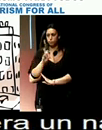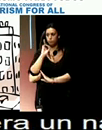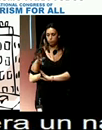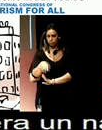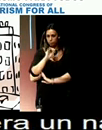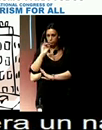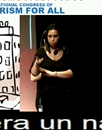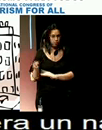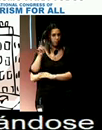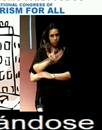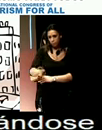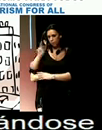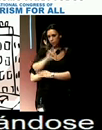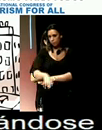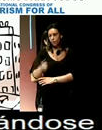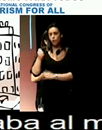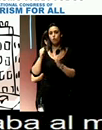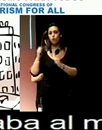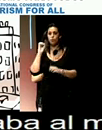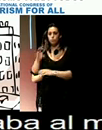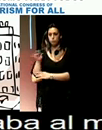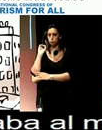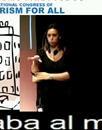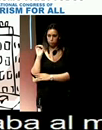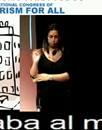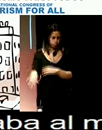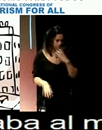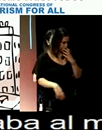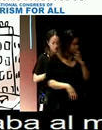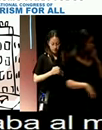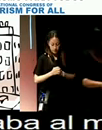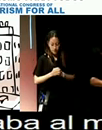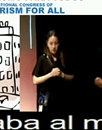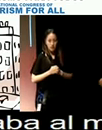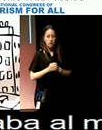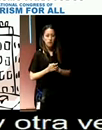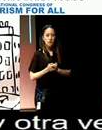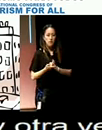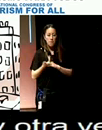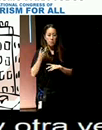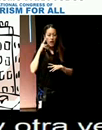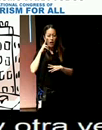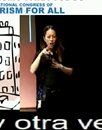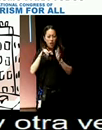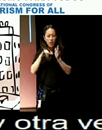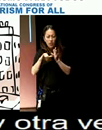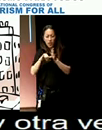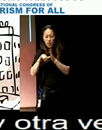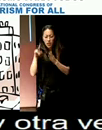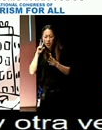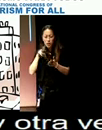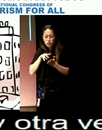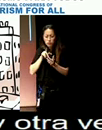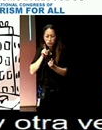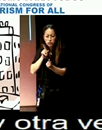throw into the sea. He would throw those things into the ocean. When he became closer, he